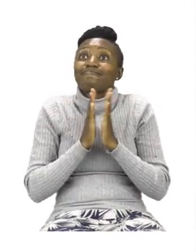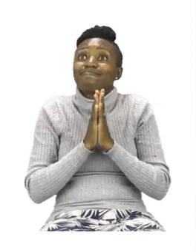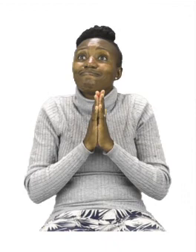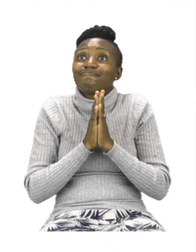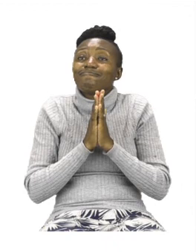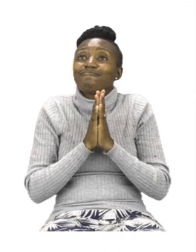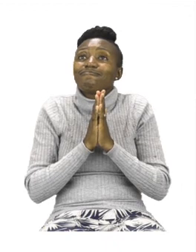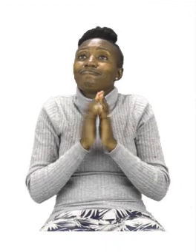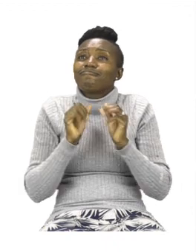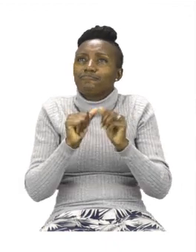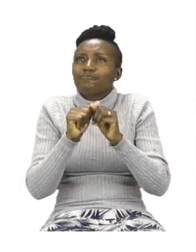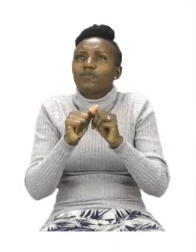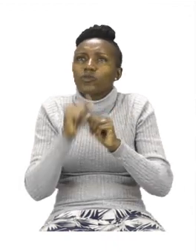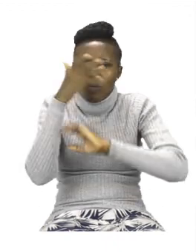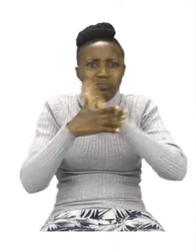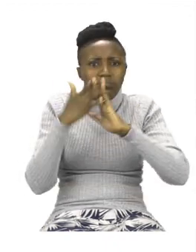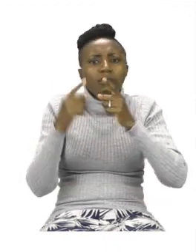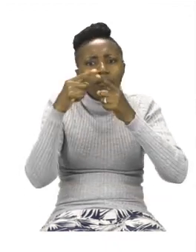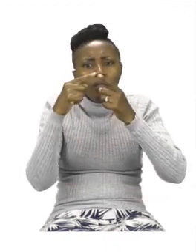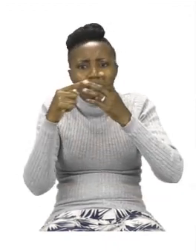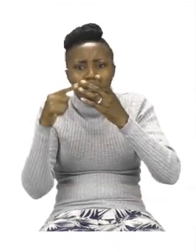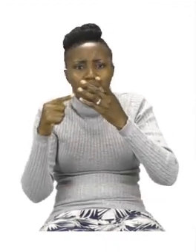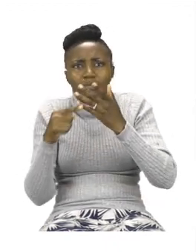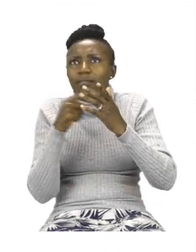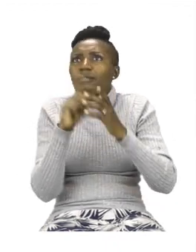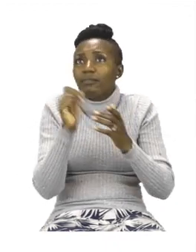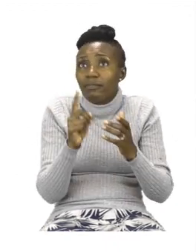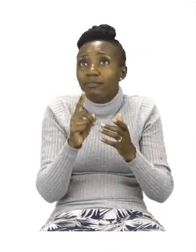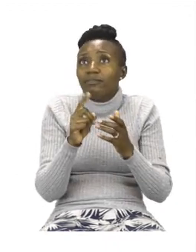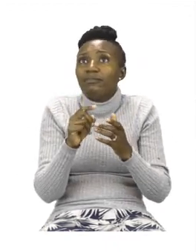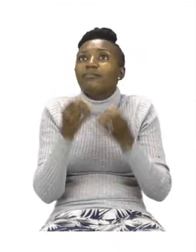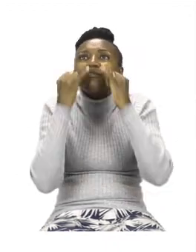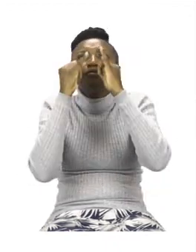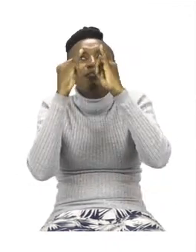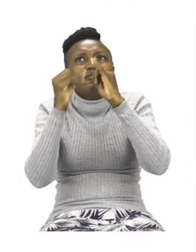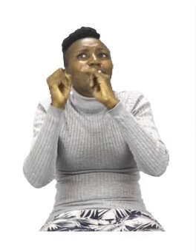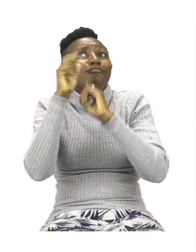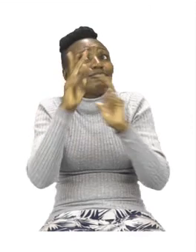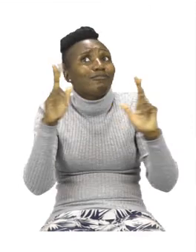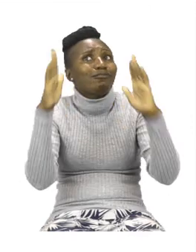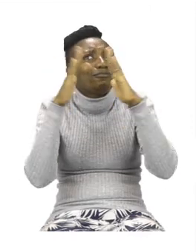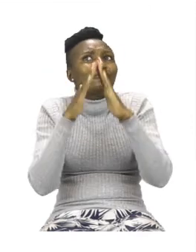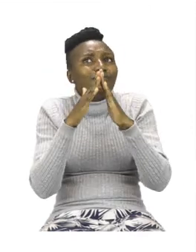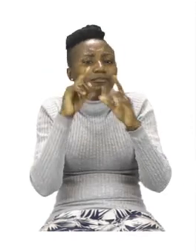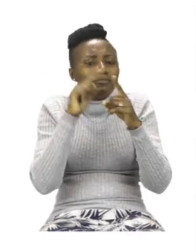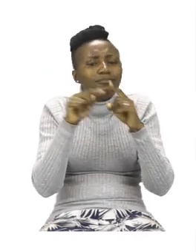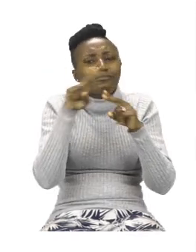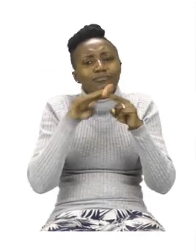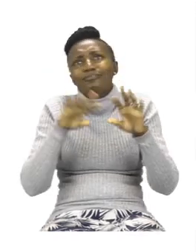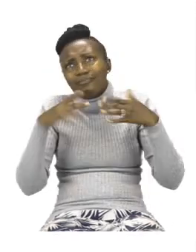the classroom objects mentioned and tell anyone at home how each one is